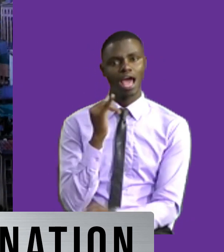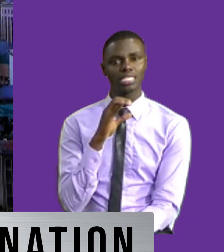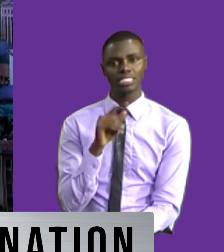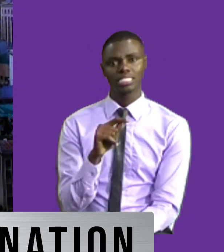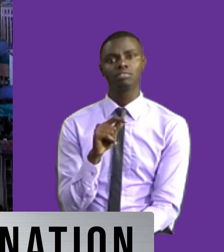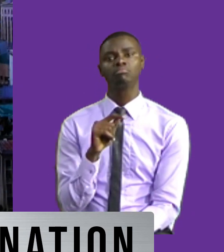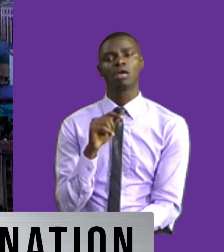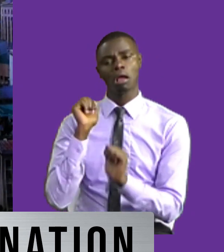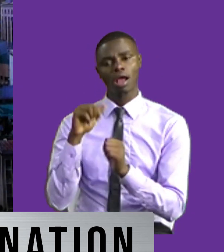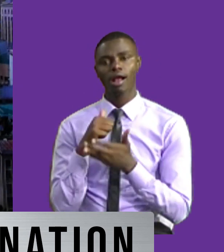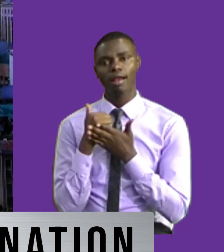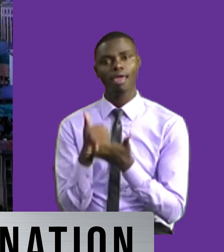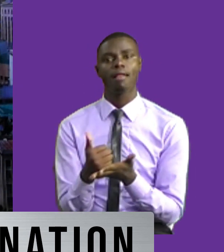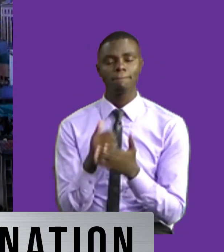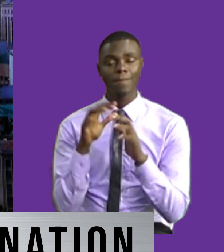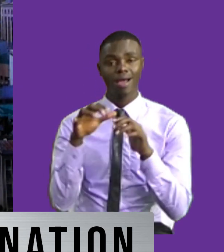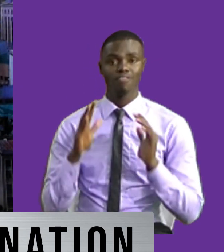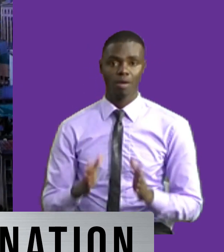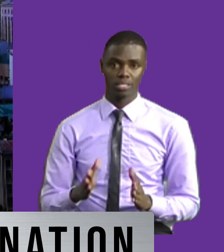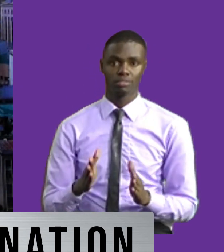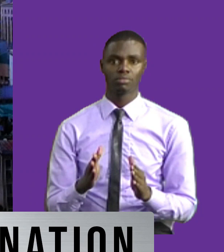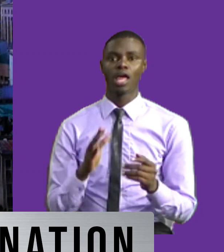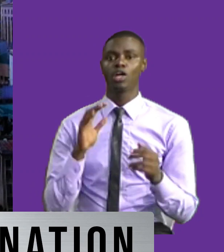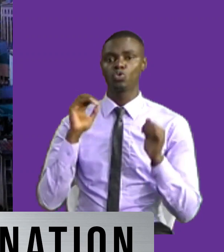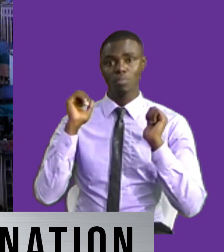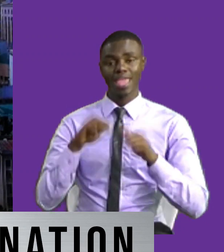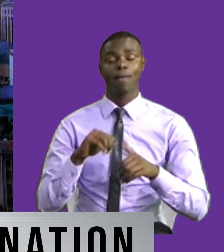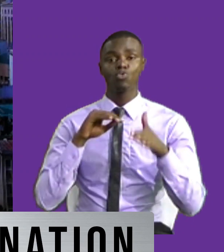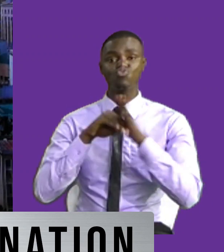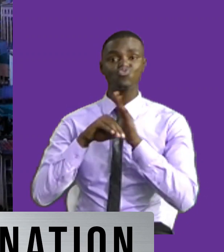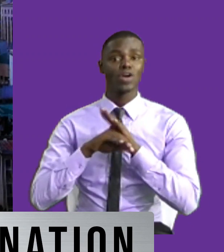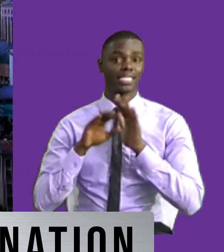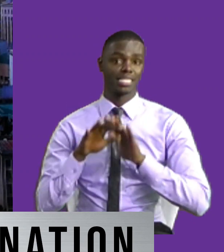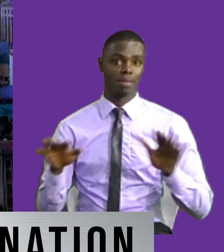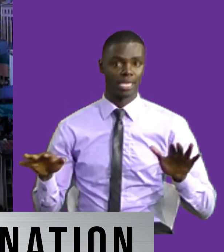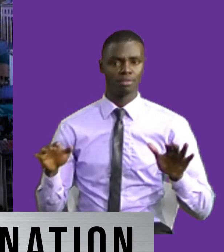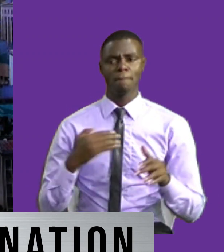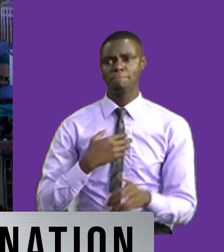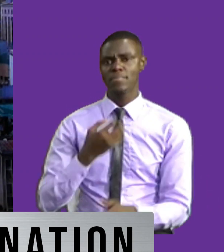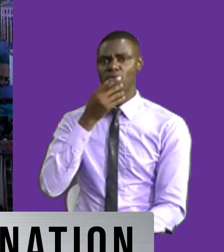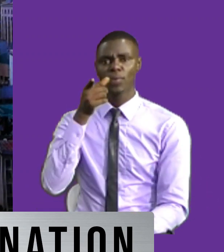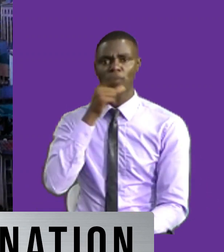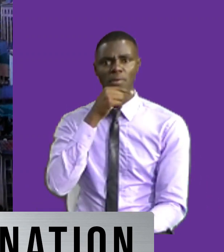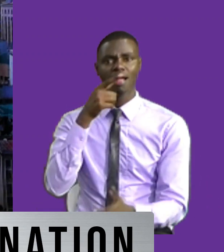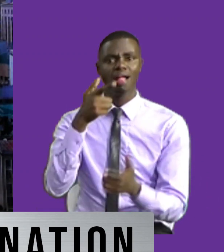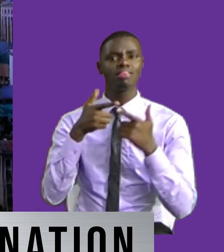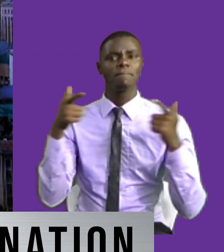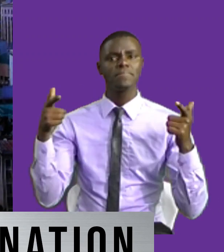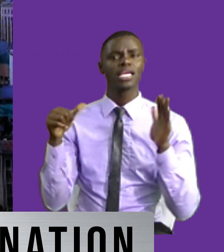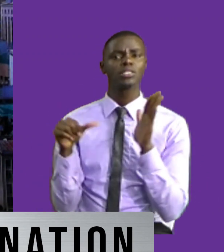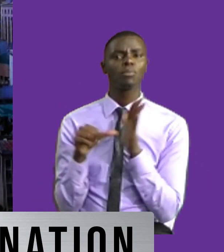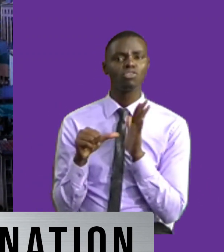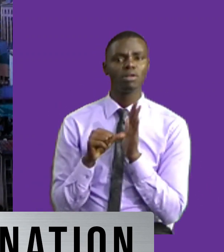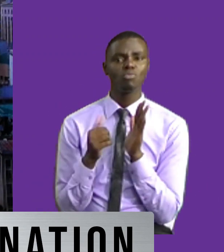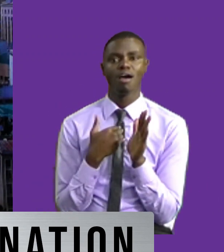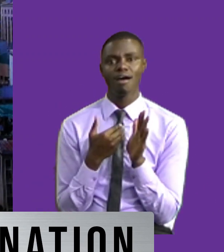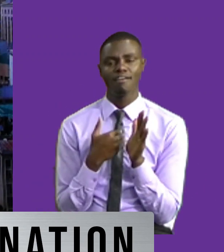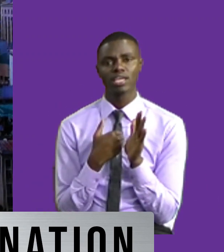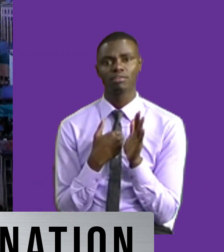technology, can help the farmers to be able to access markets. I told you the biggest problem we are